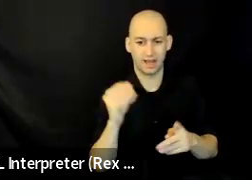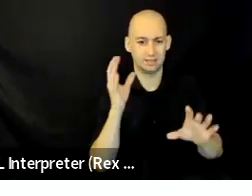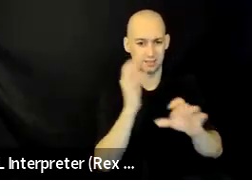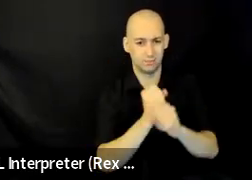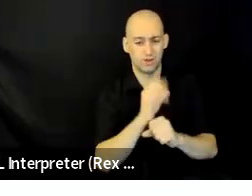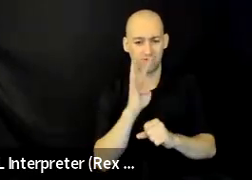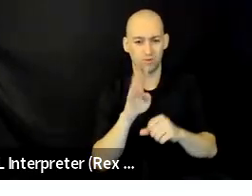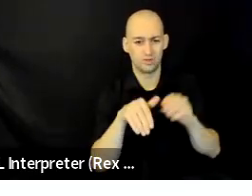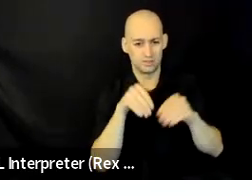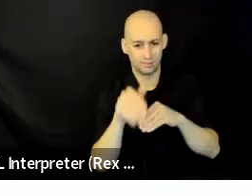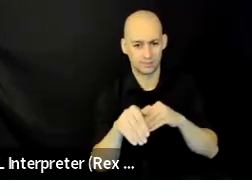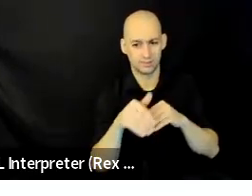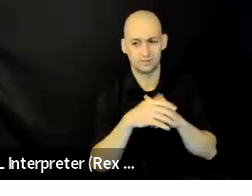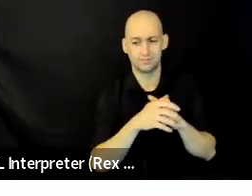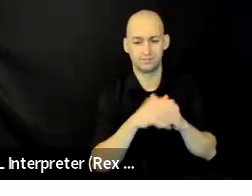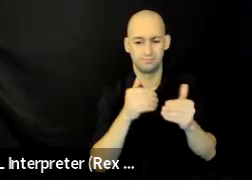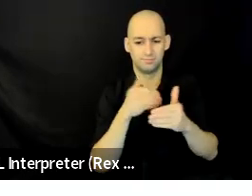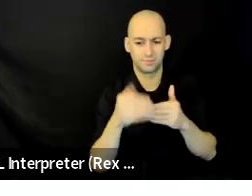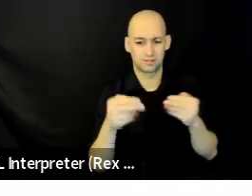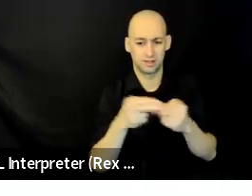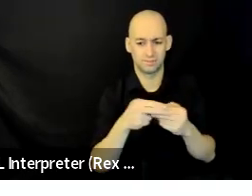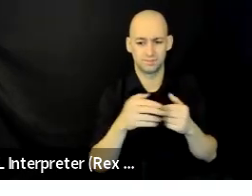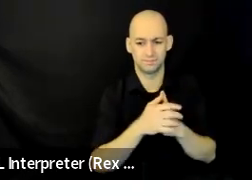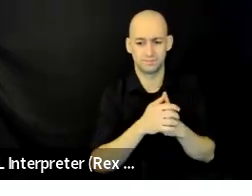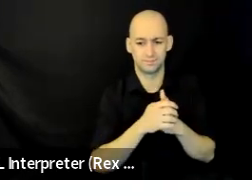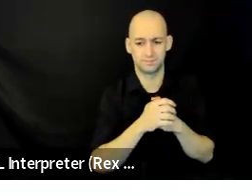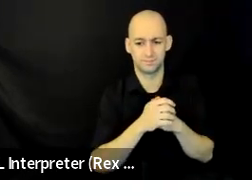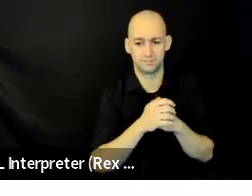statutory findings. Next slide, please.